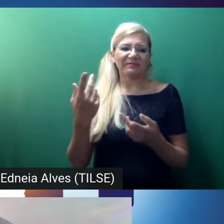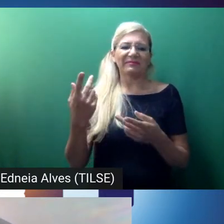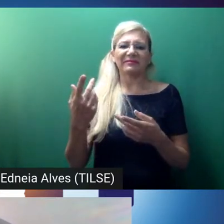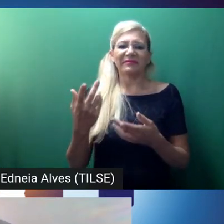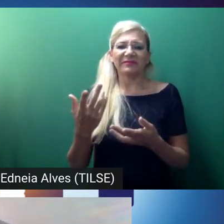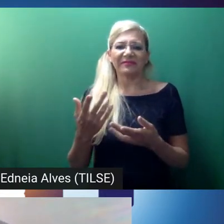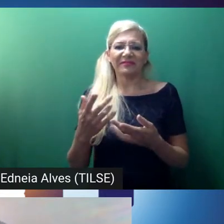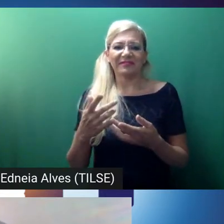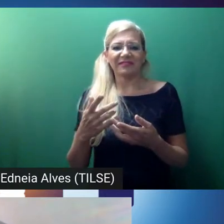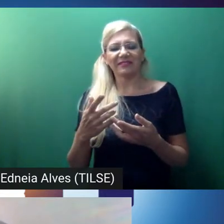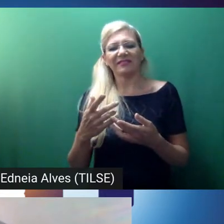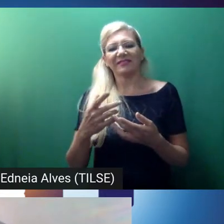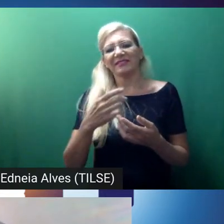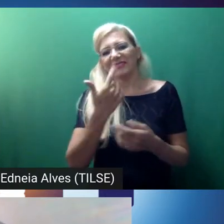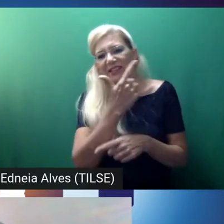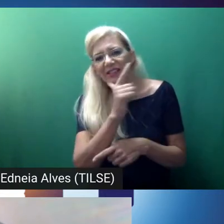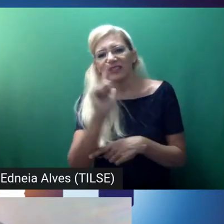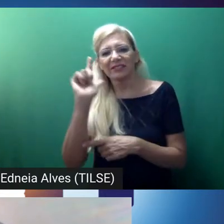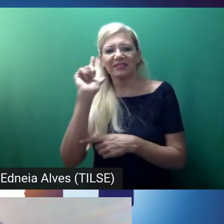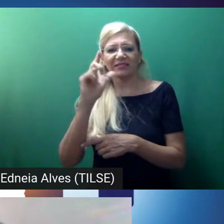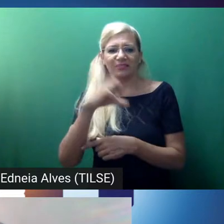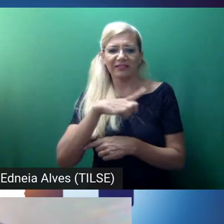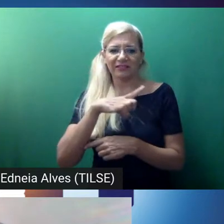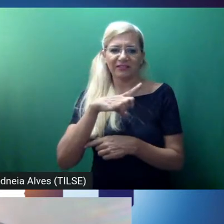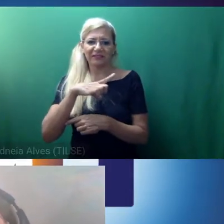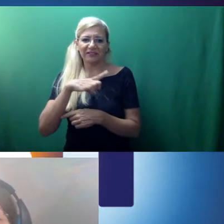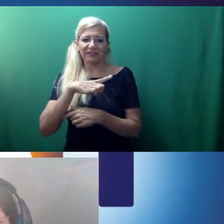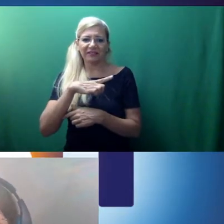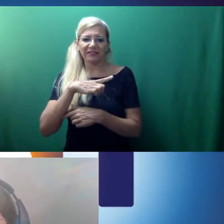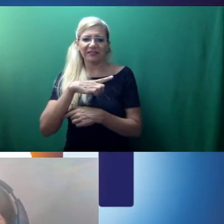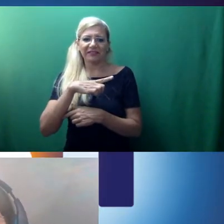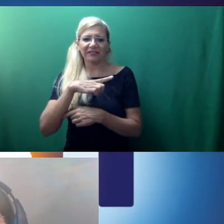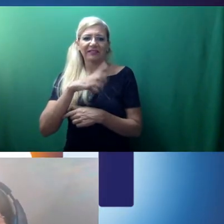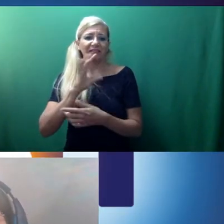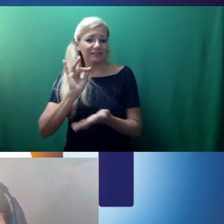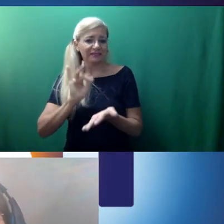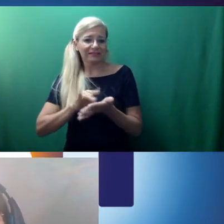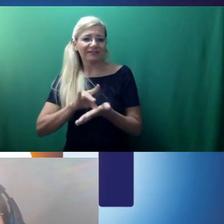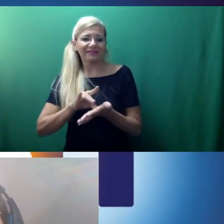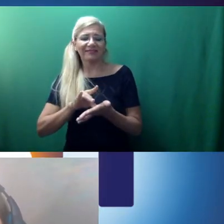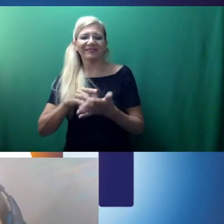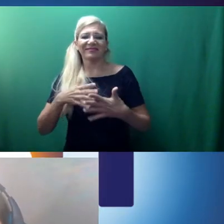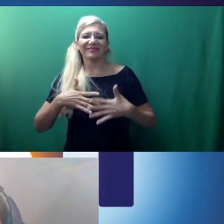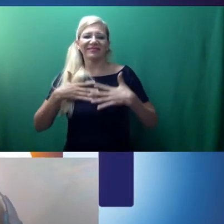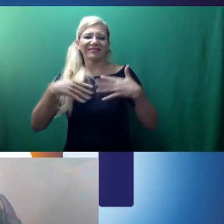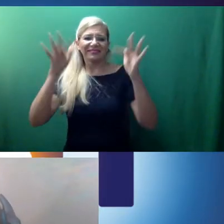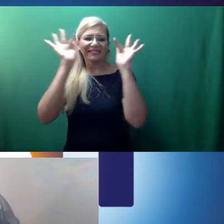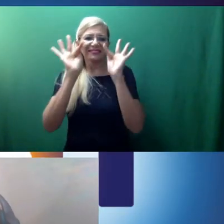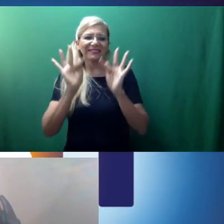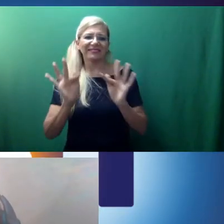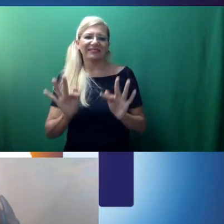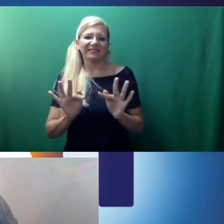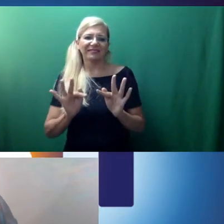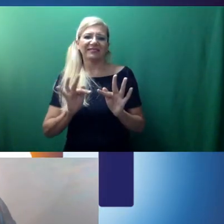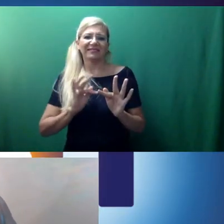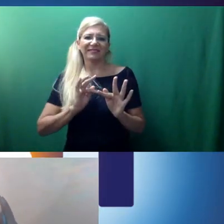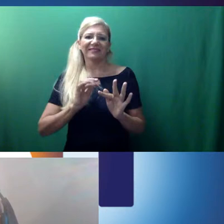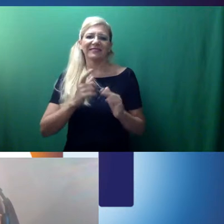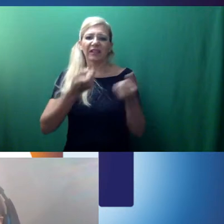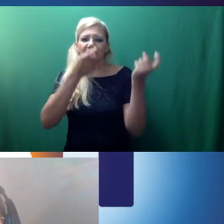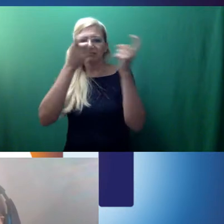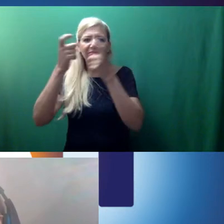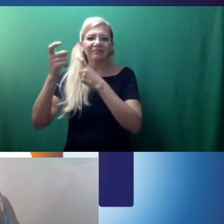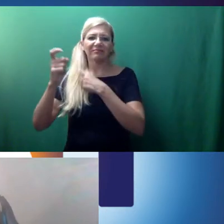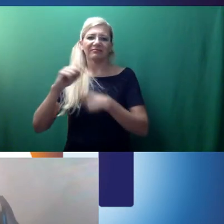funny and all these things. So I'm very happy that you mentioned that, because I think that we could start a discussion from our